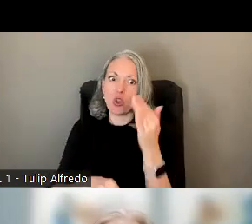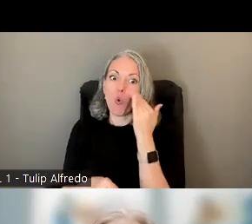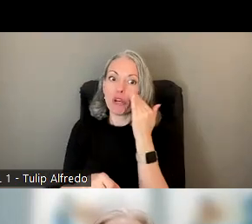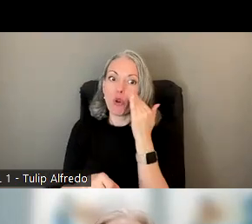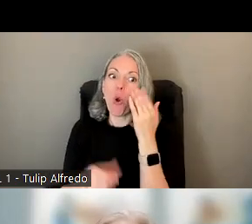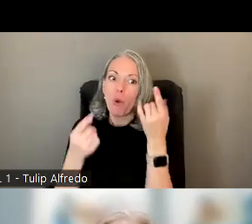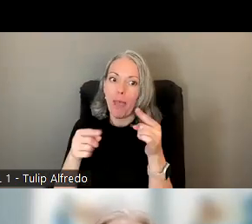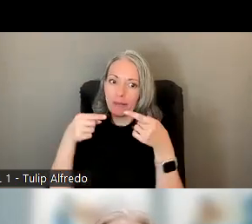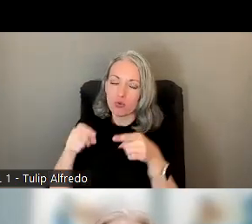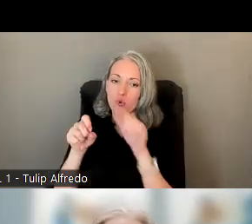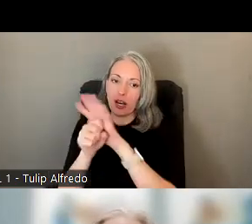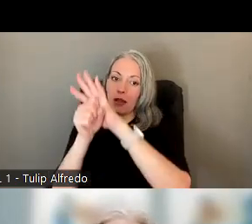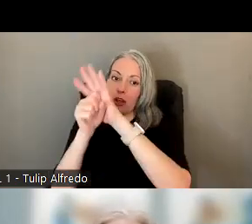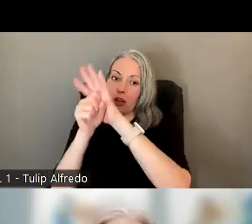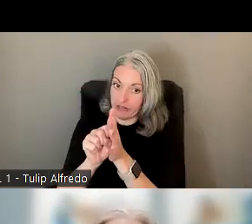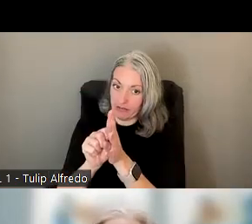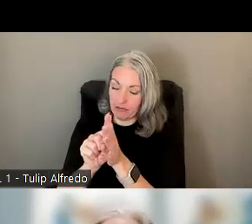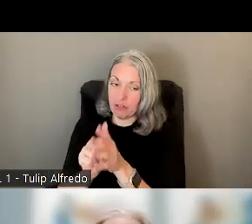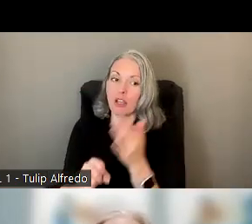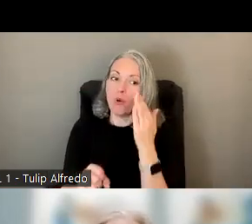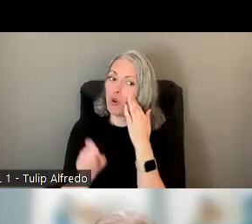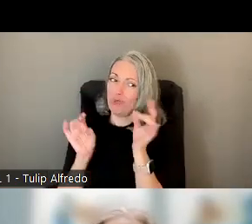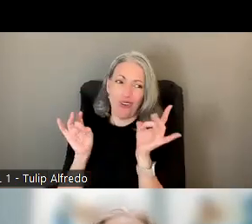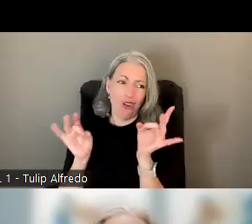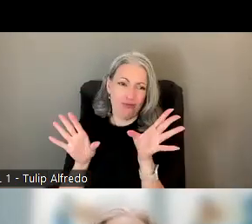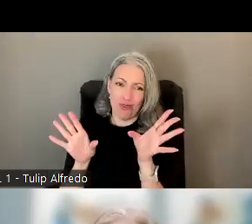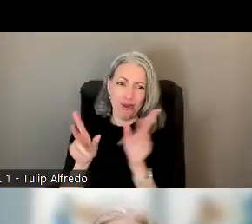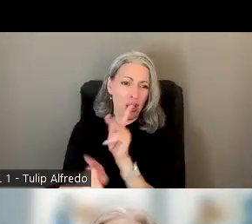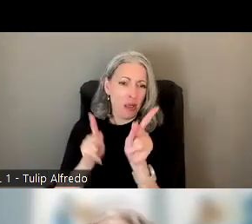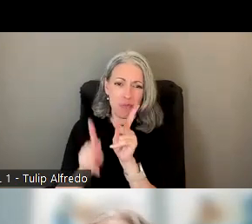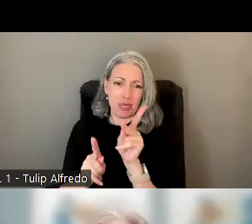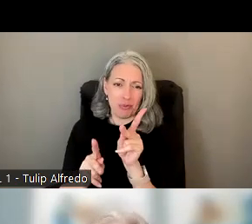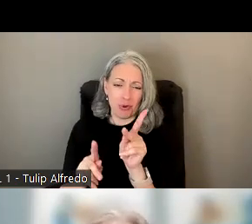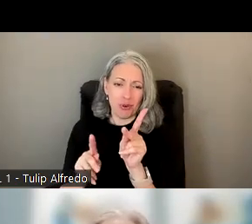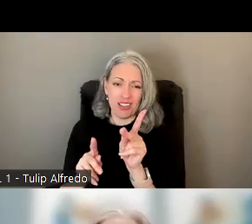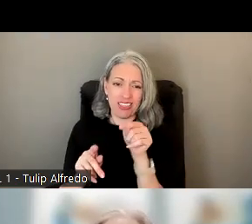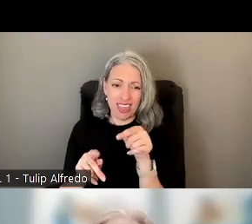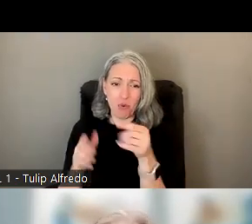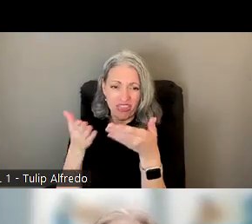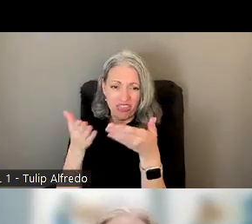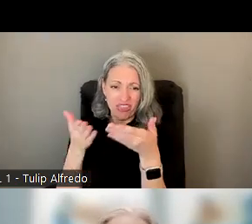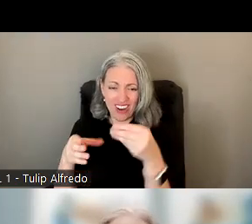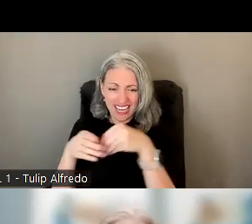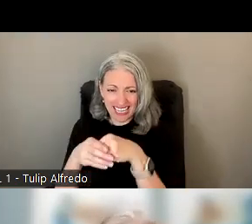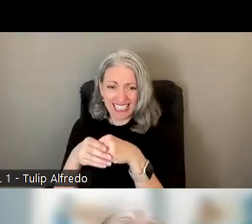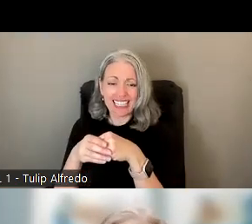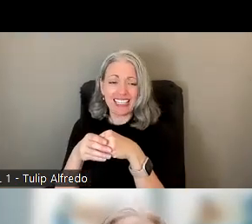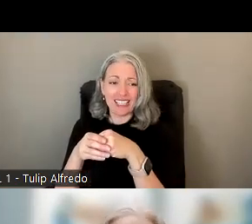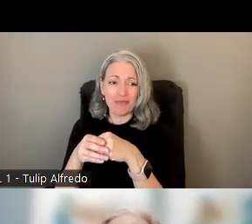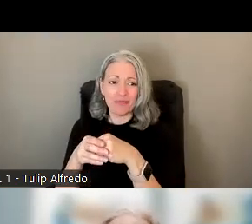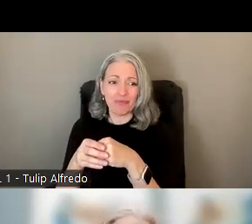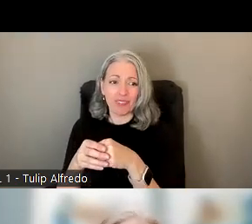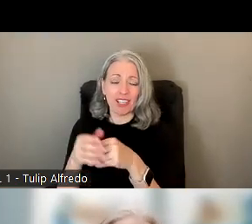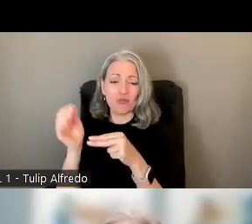really tragic, especially for people in those facilities living with dementia. We saw really significant